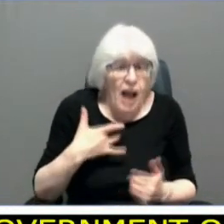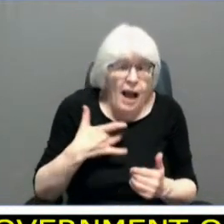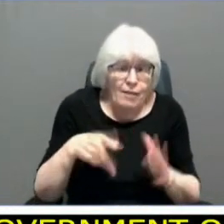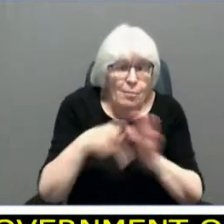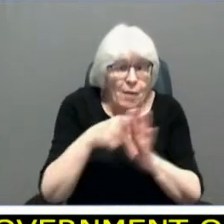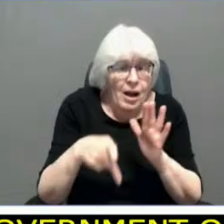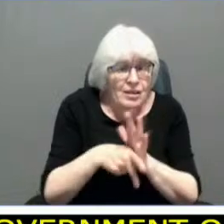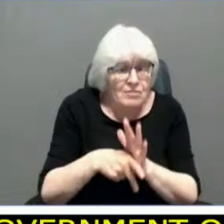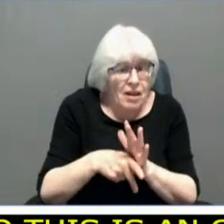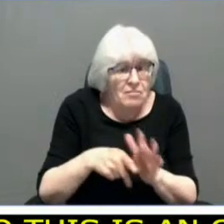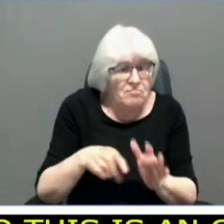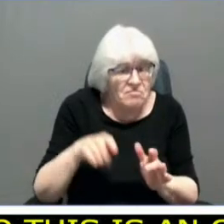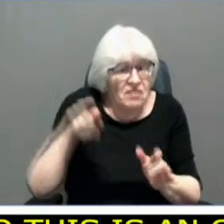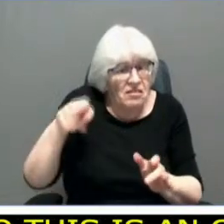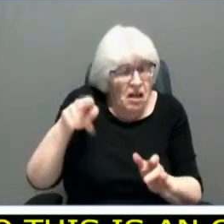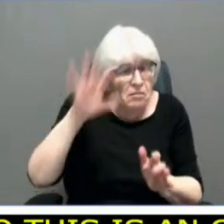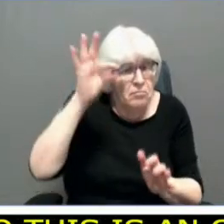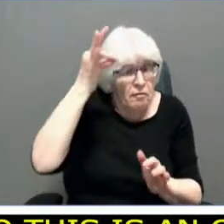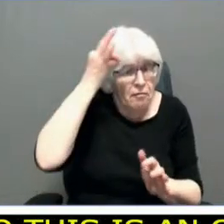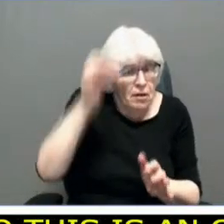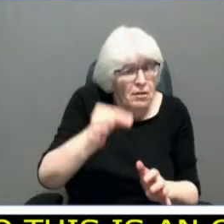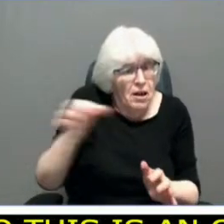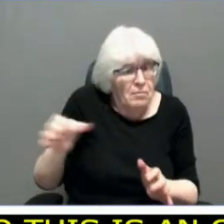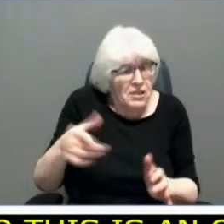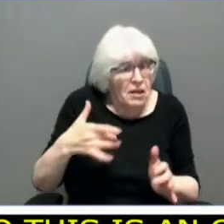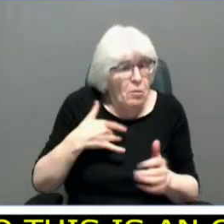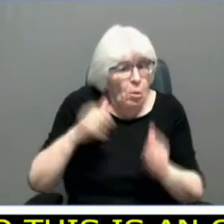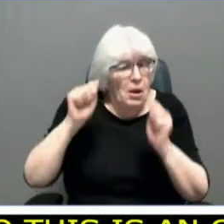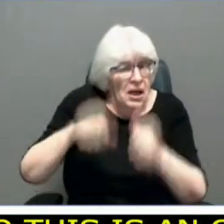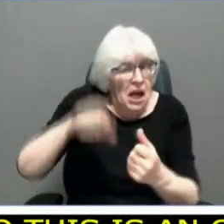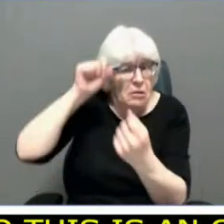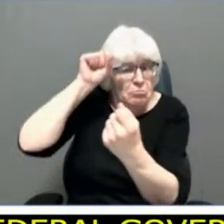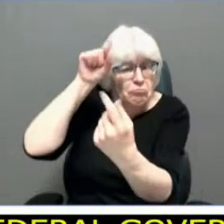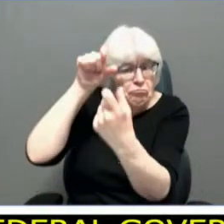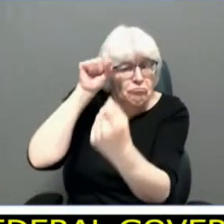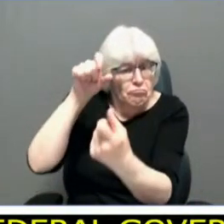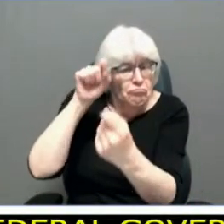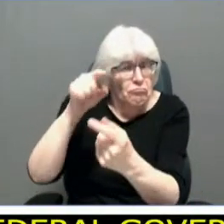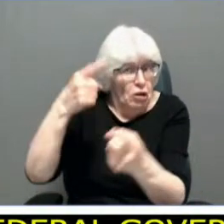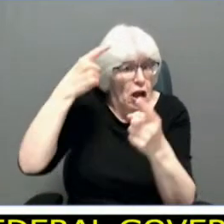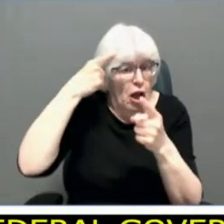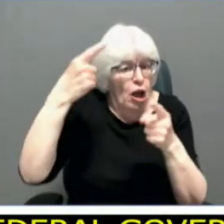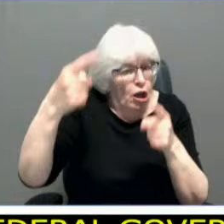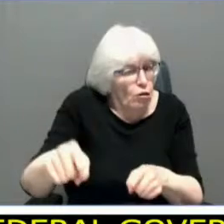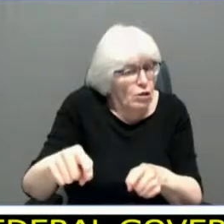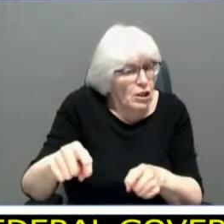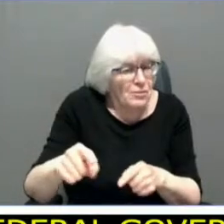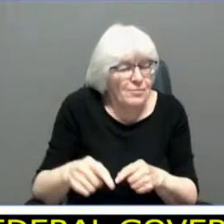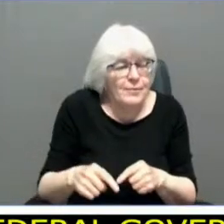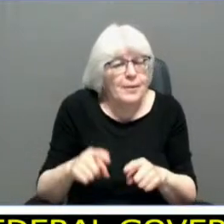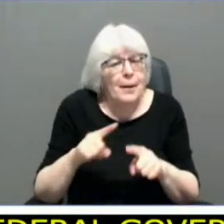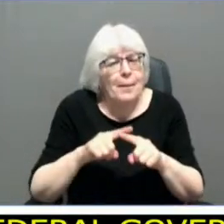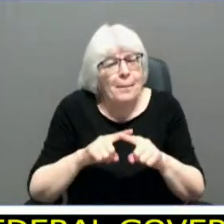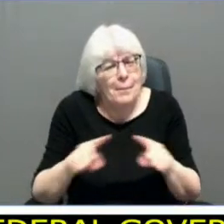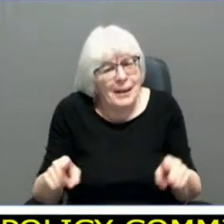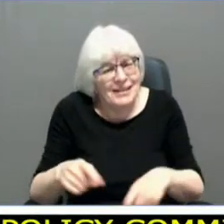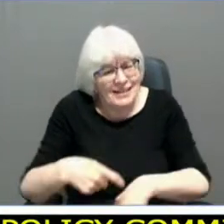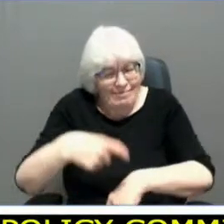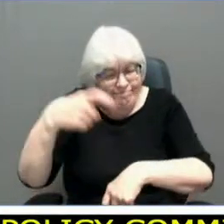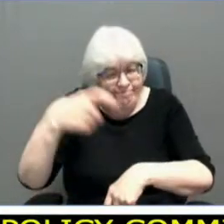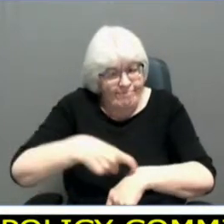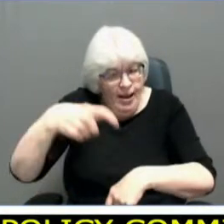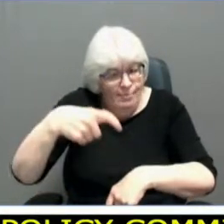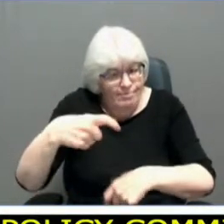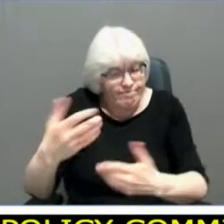same page on that for sure. But we just need to make sure that now it's really time to get the clarity on the